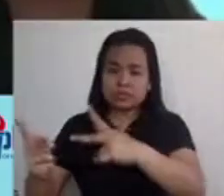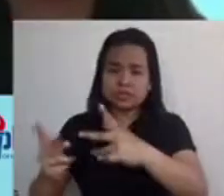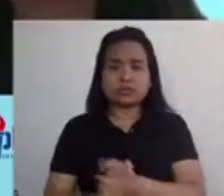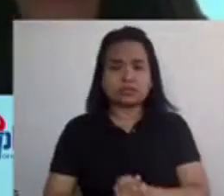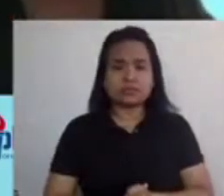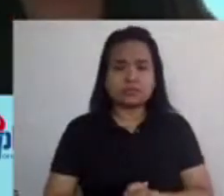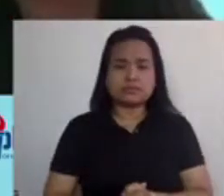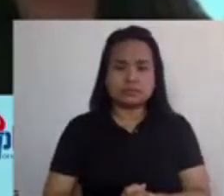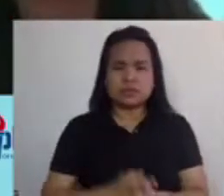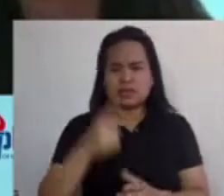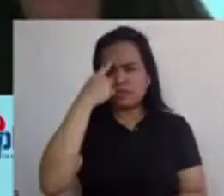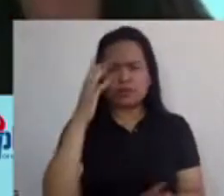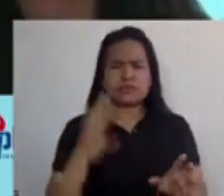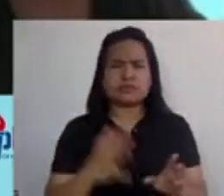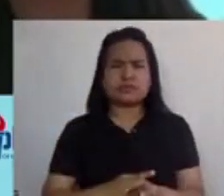evaluation stage